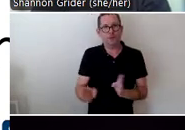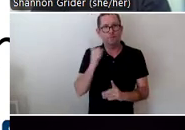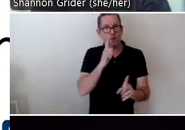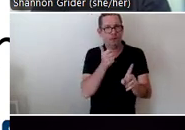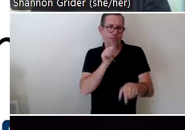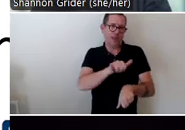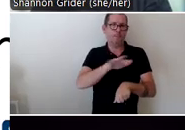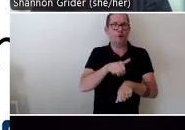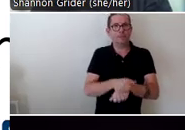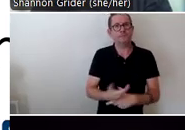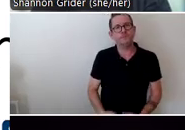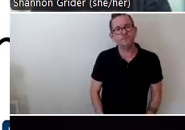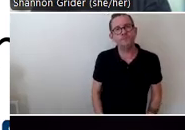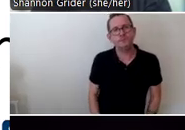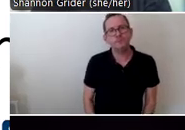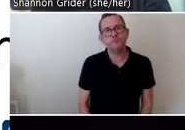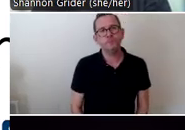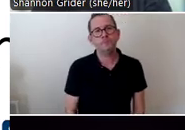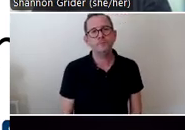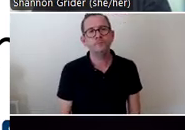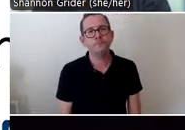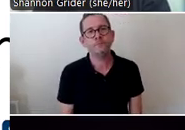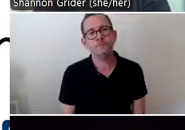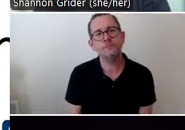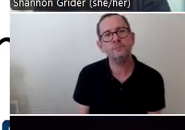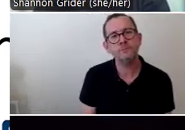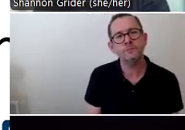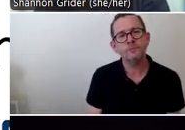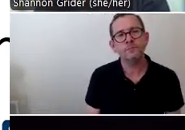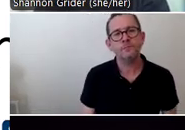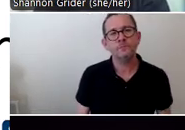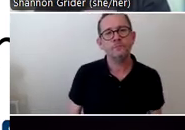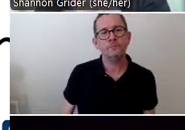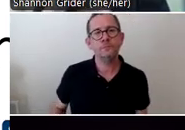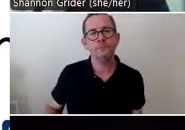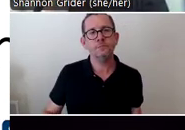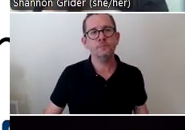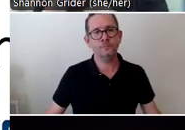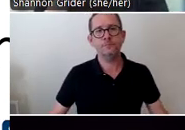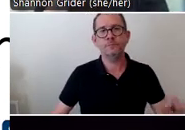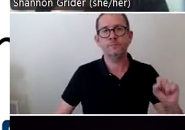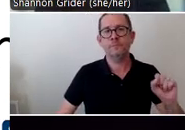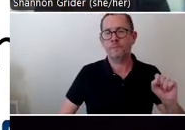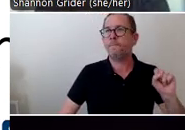information has been prepared or provided for the interpreter agency.